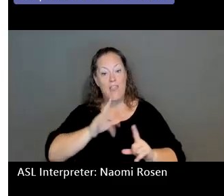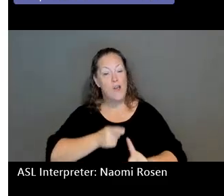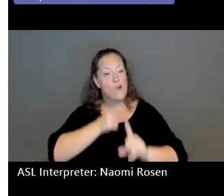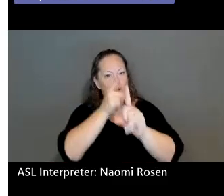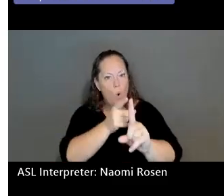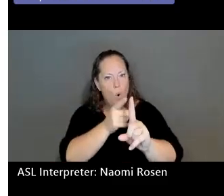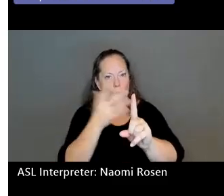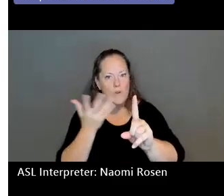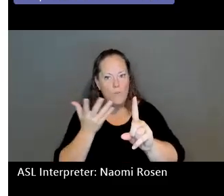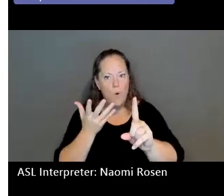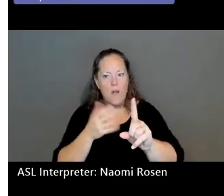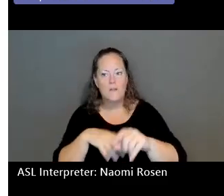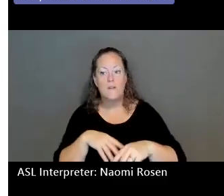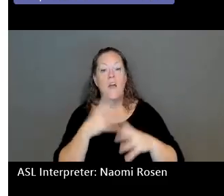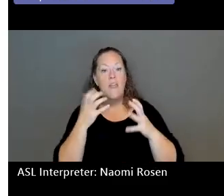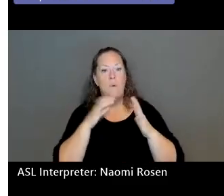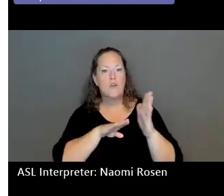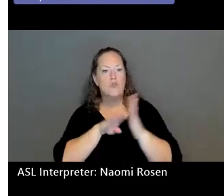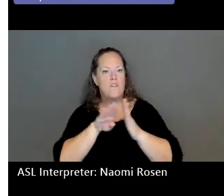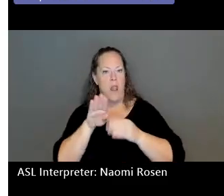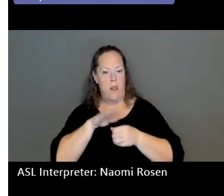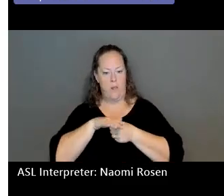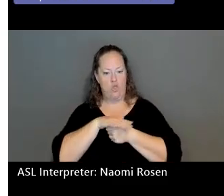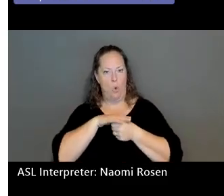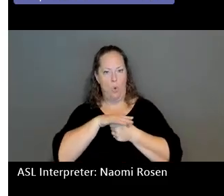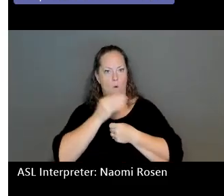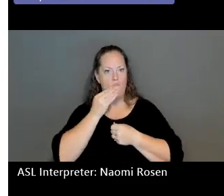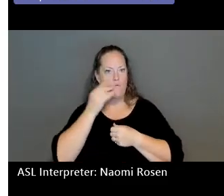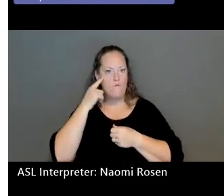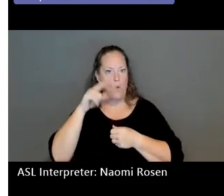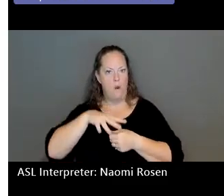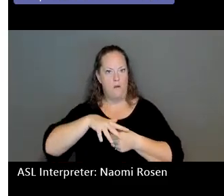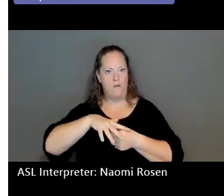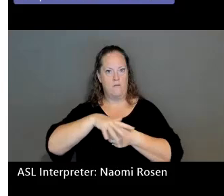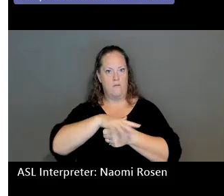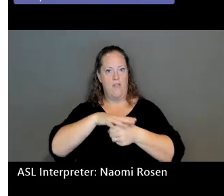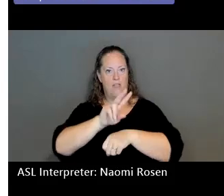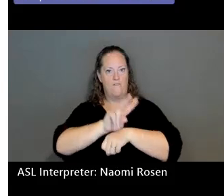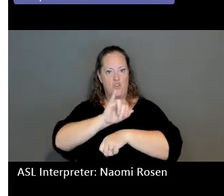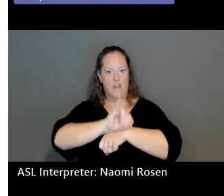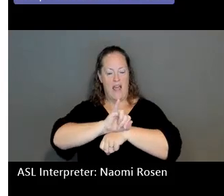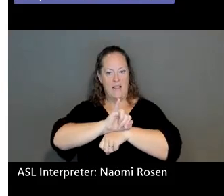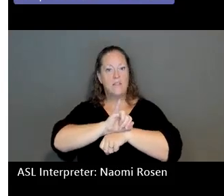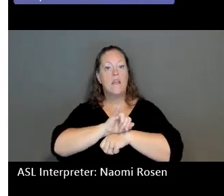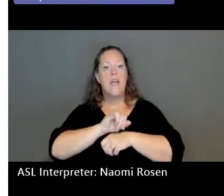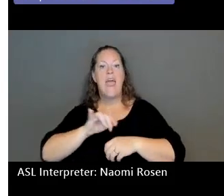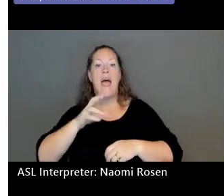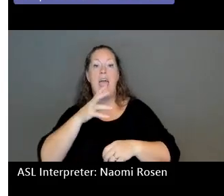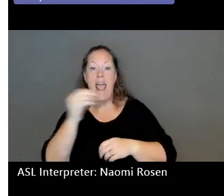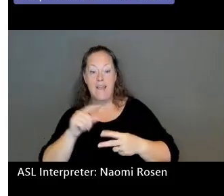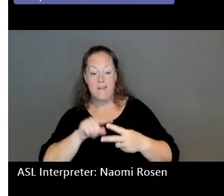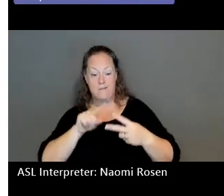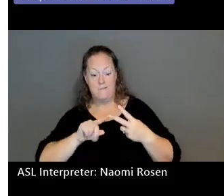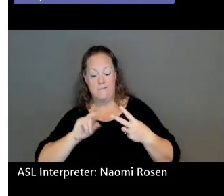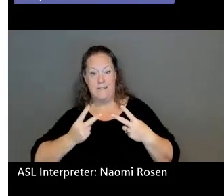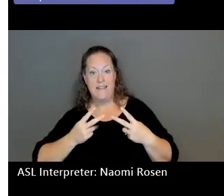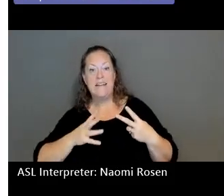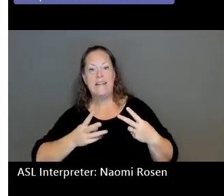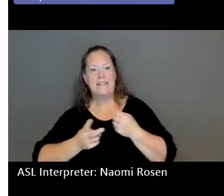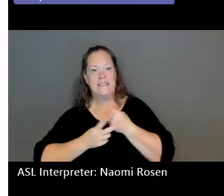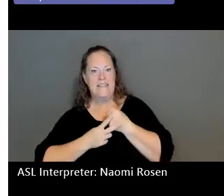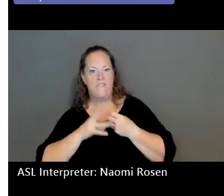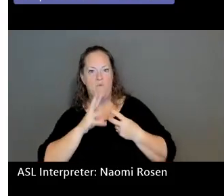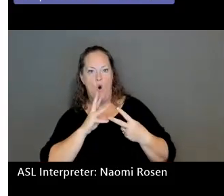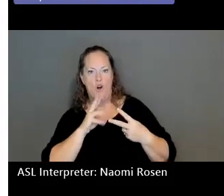aim develop local food in the Virgin Islands and to preserve land and water in order to have food security or